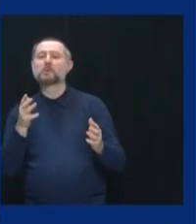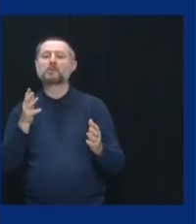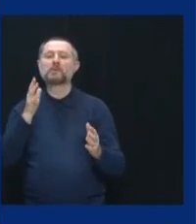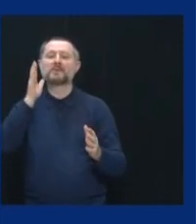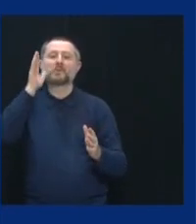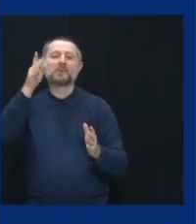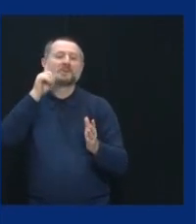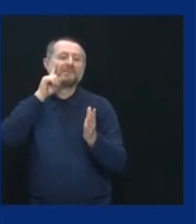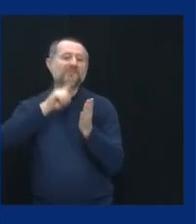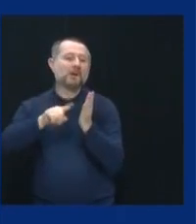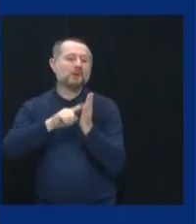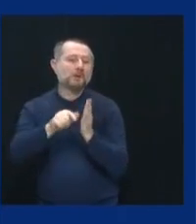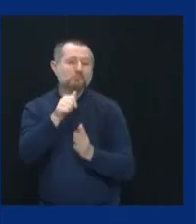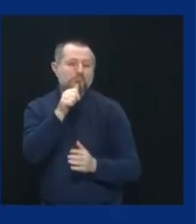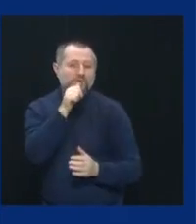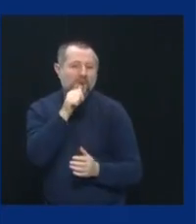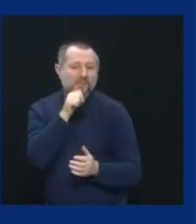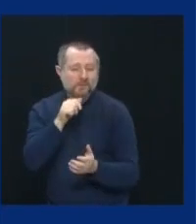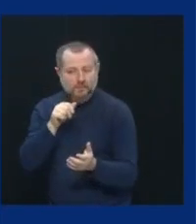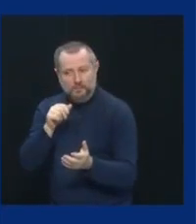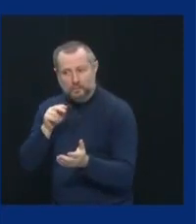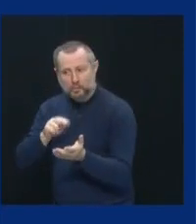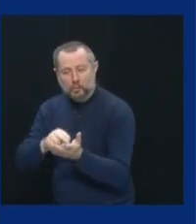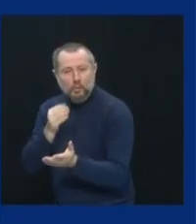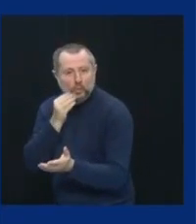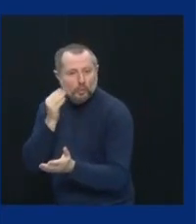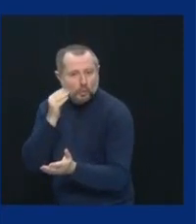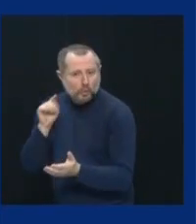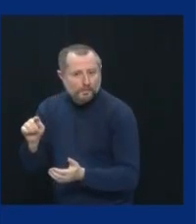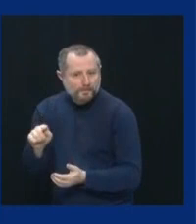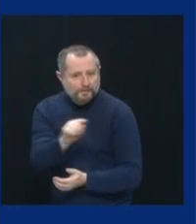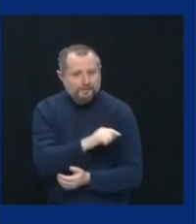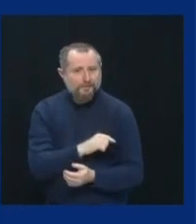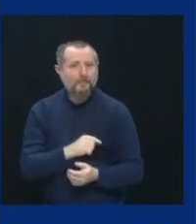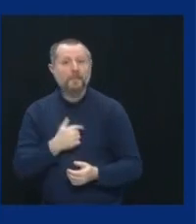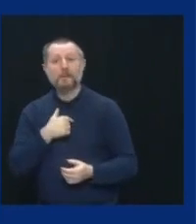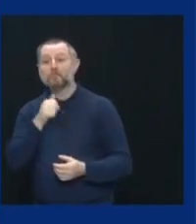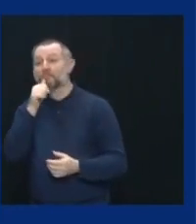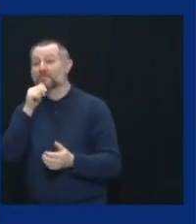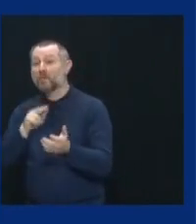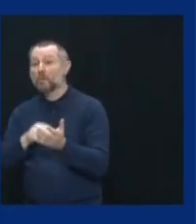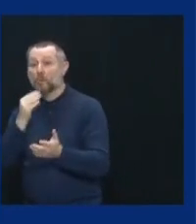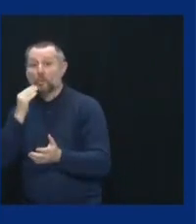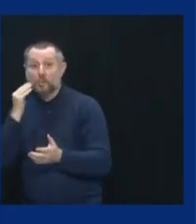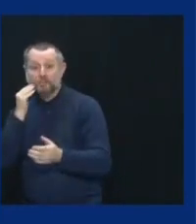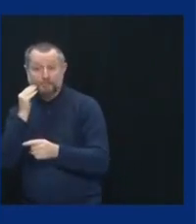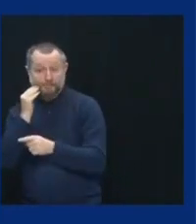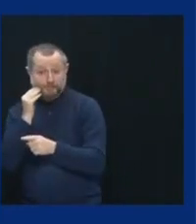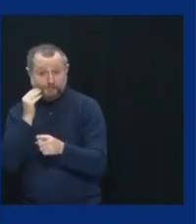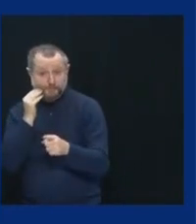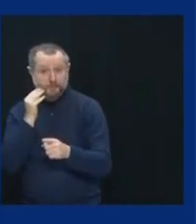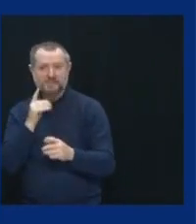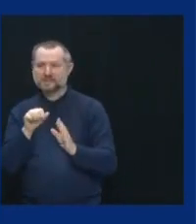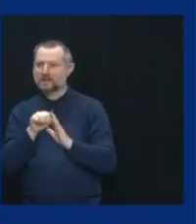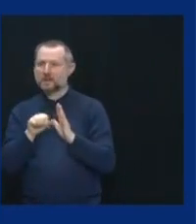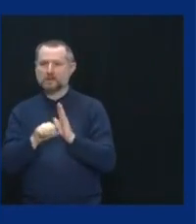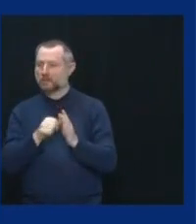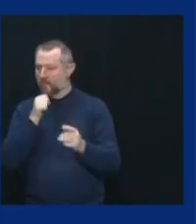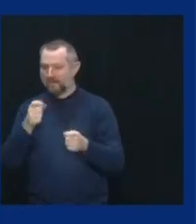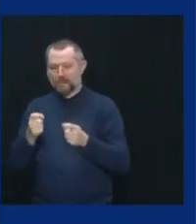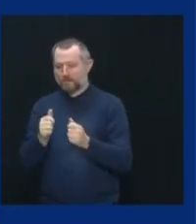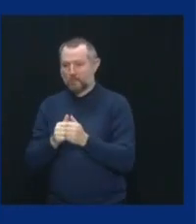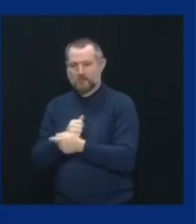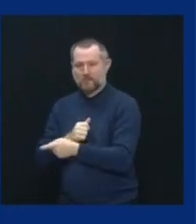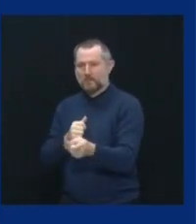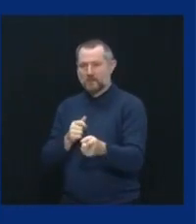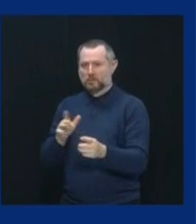nursing homes, right? There are private nursing homes that are private nursing homes. The state doesn't run them, they're just private